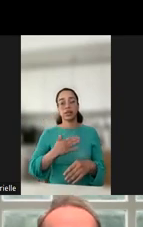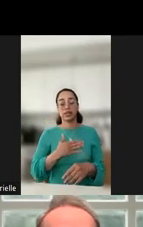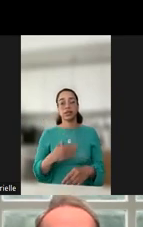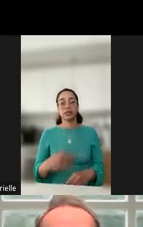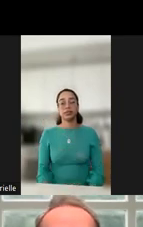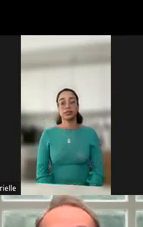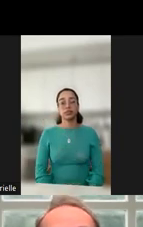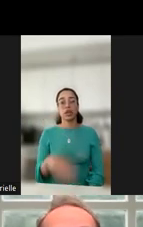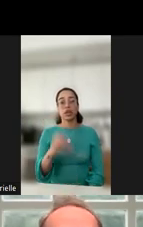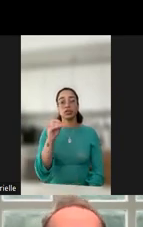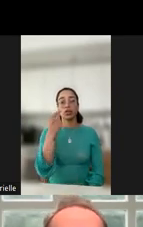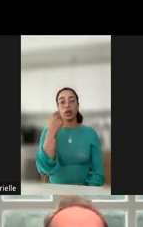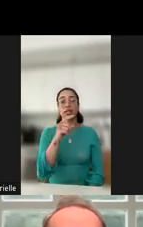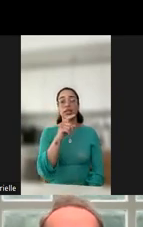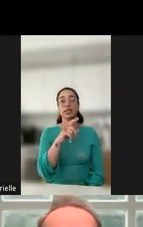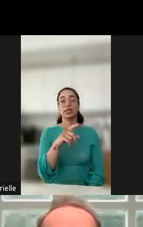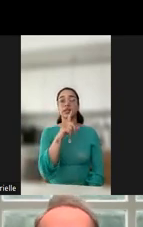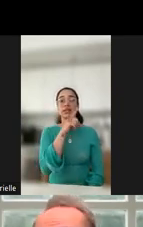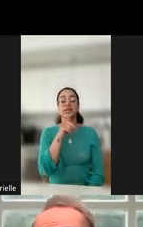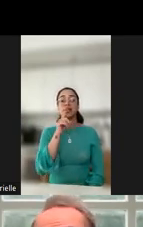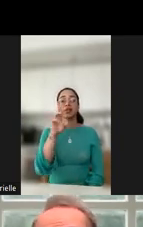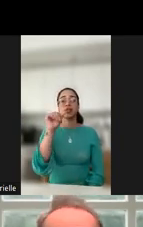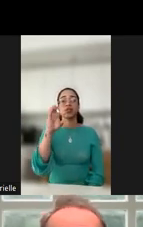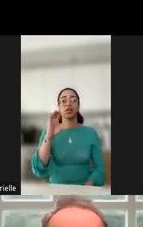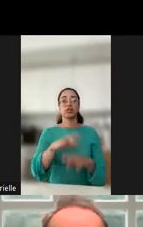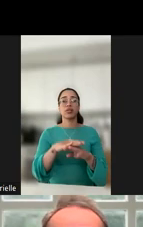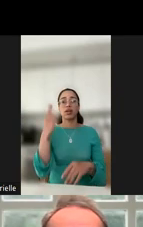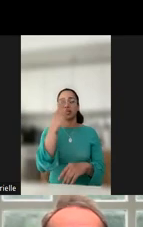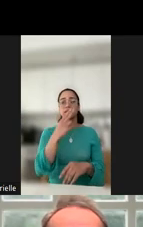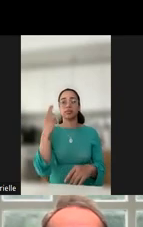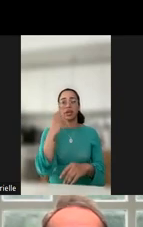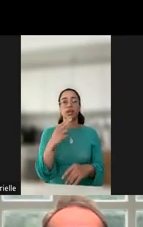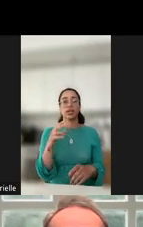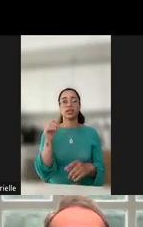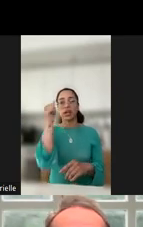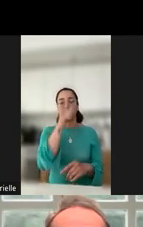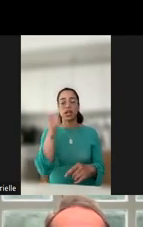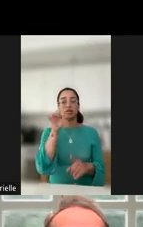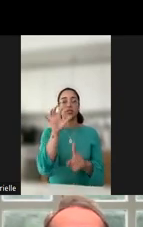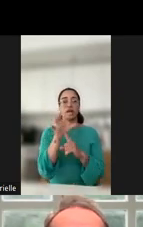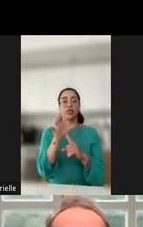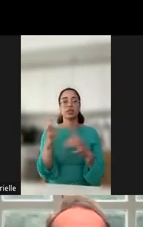So the single race non-Hispanic segment of the US Asian population makes up about